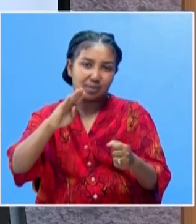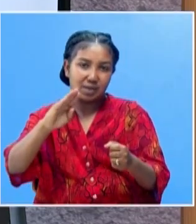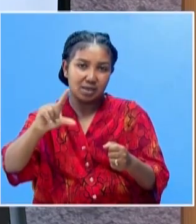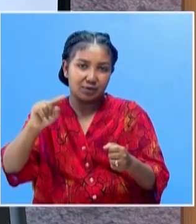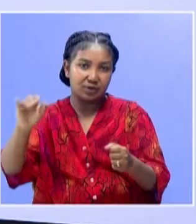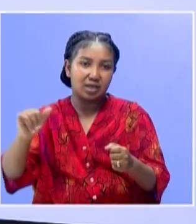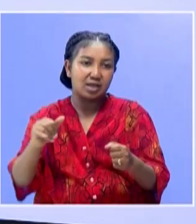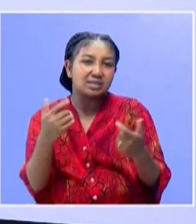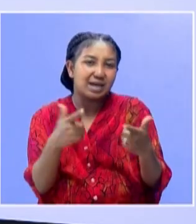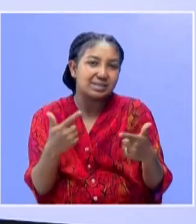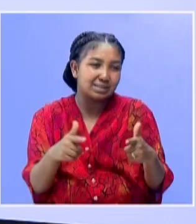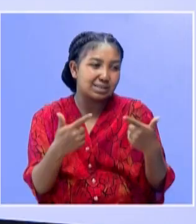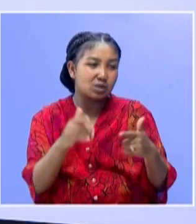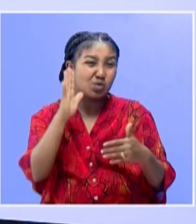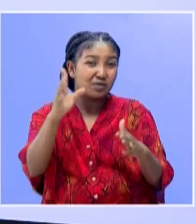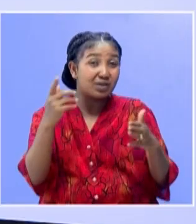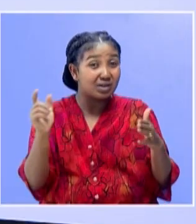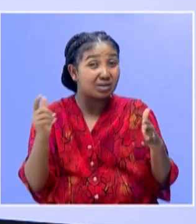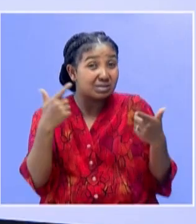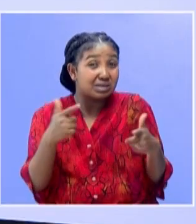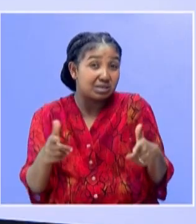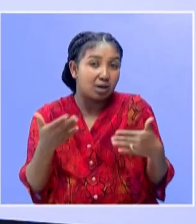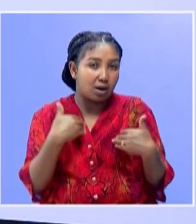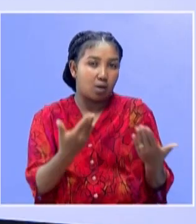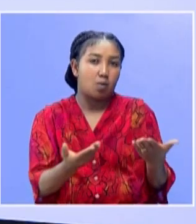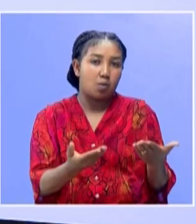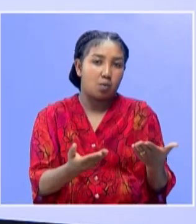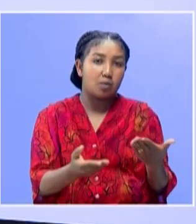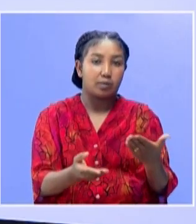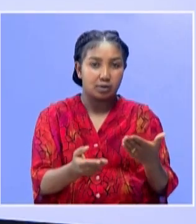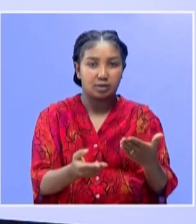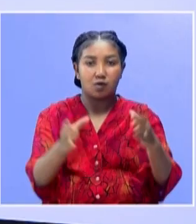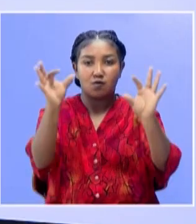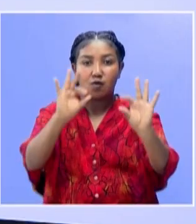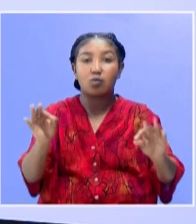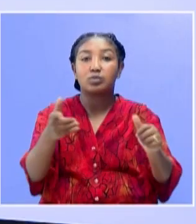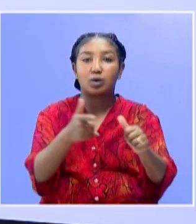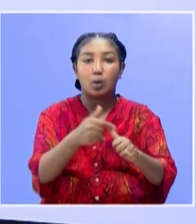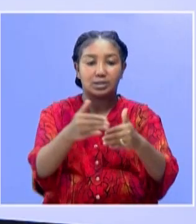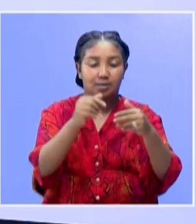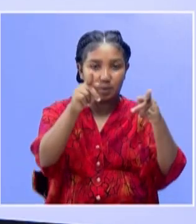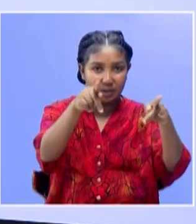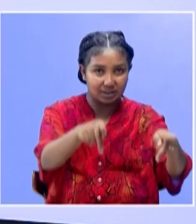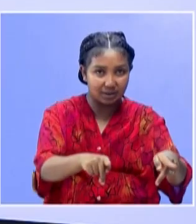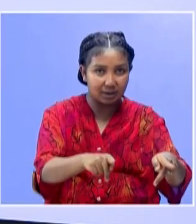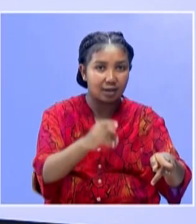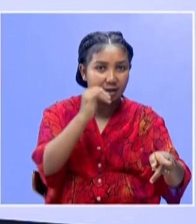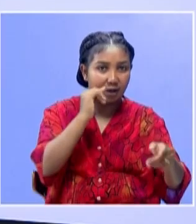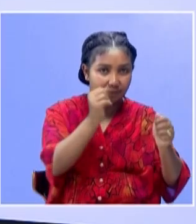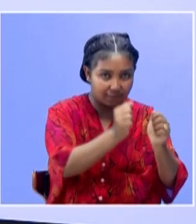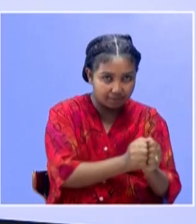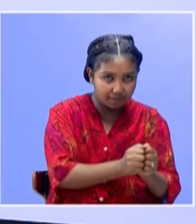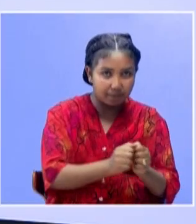a chance to happen in the future. So the form contains what? Simple present with